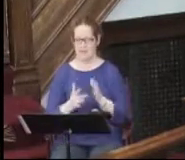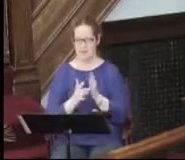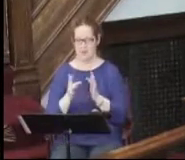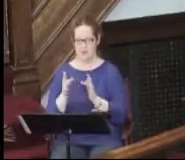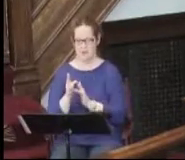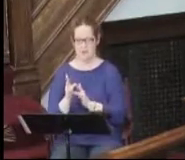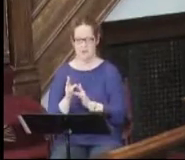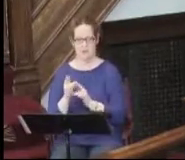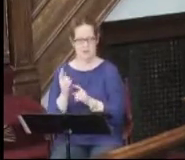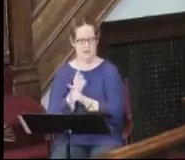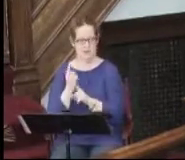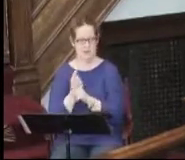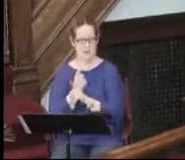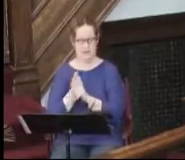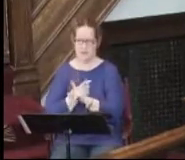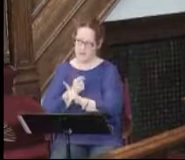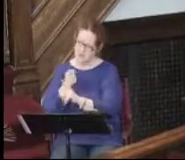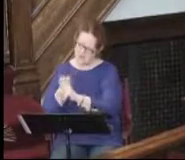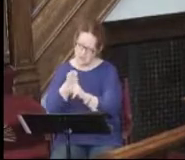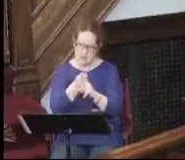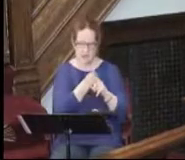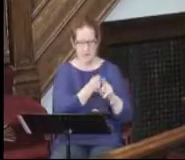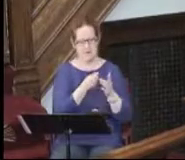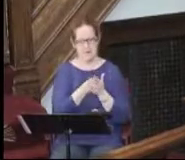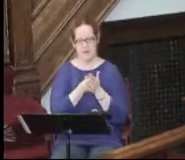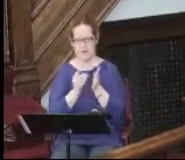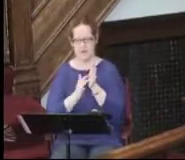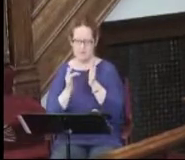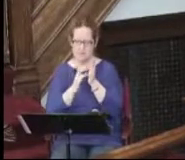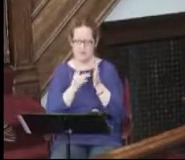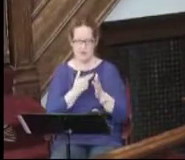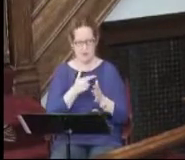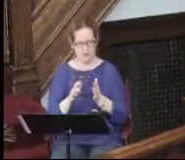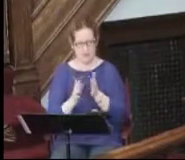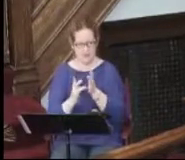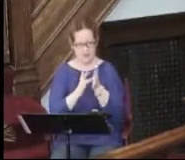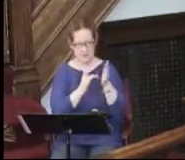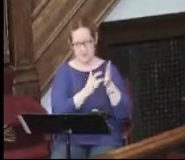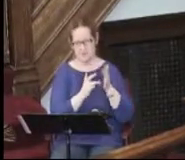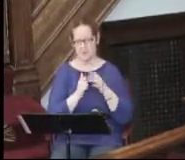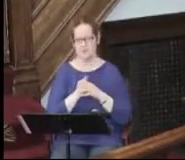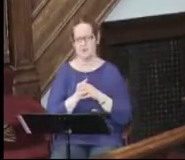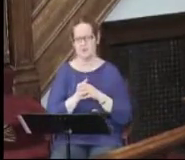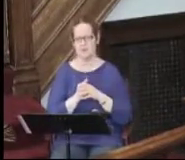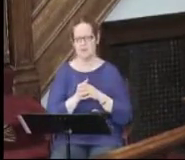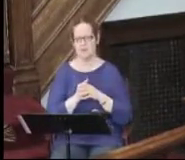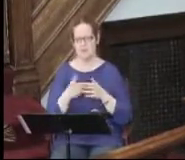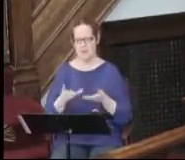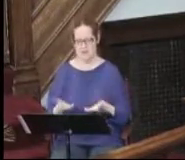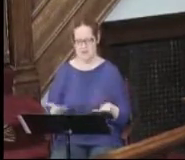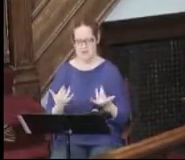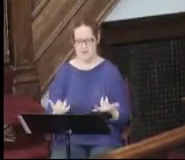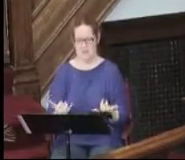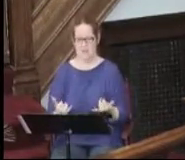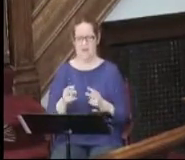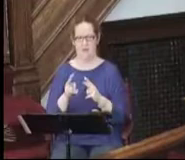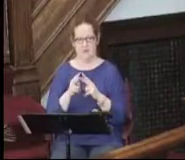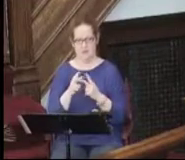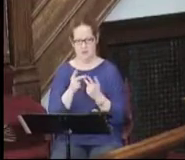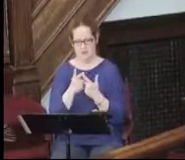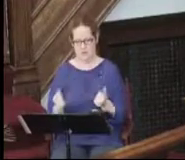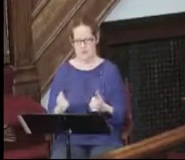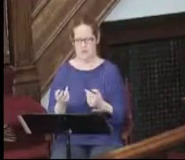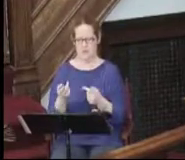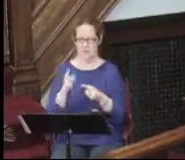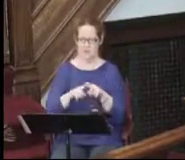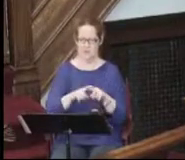Jesus consistently attacked financial exploitation, religious exploitation, and here in this case, these two things were intertwined